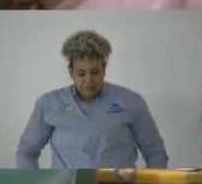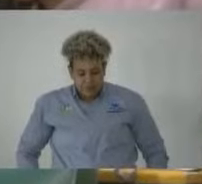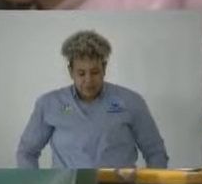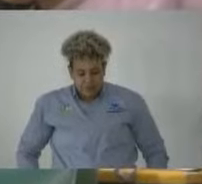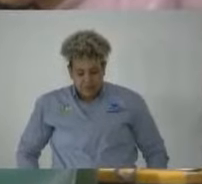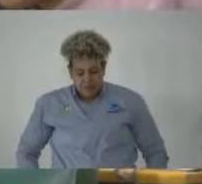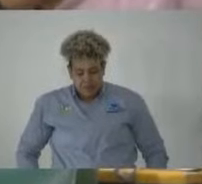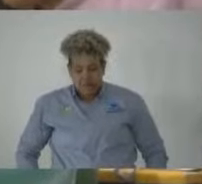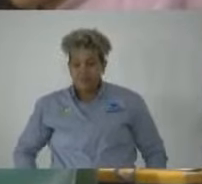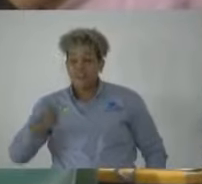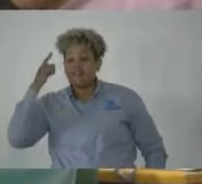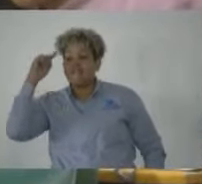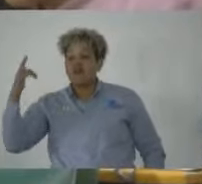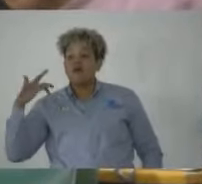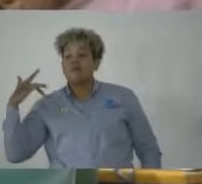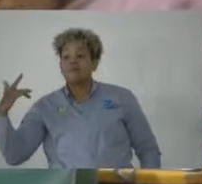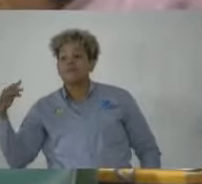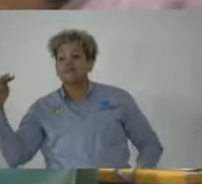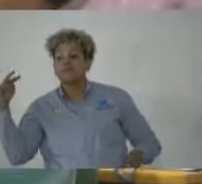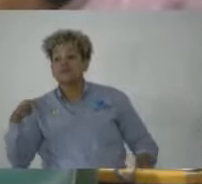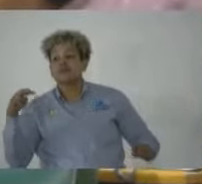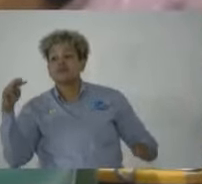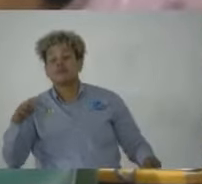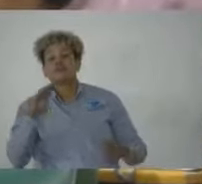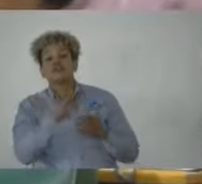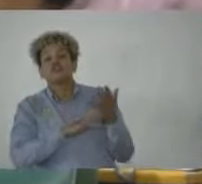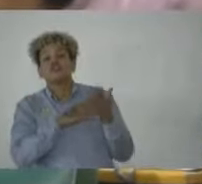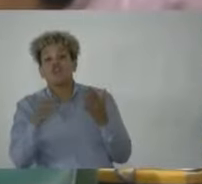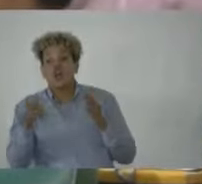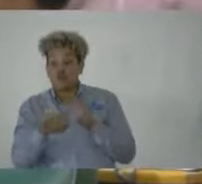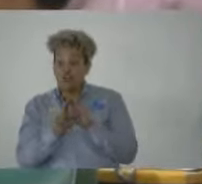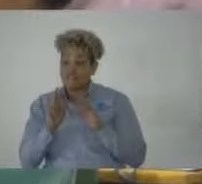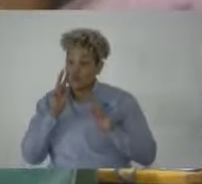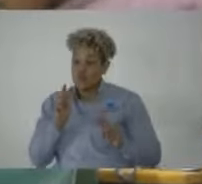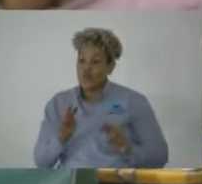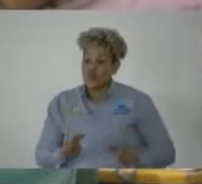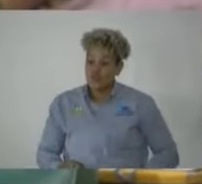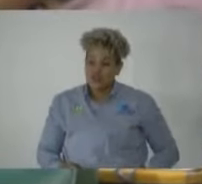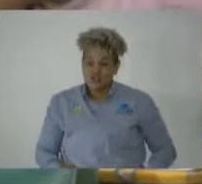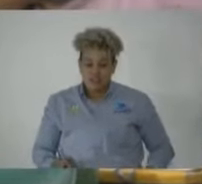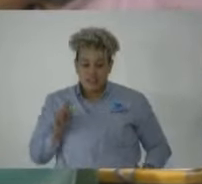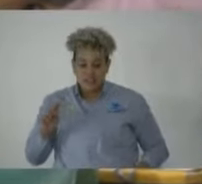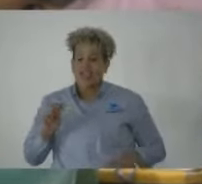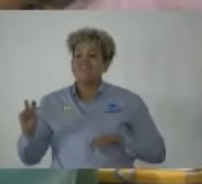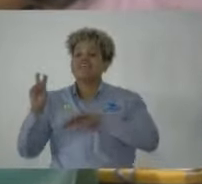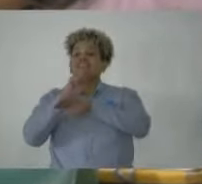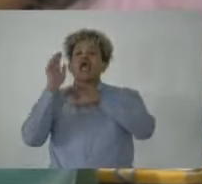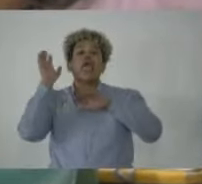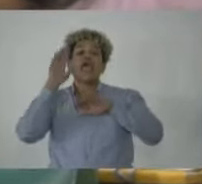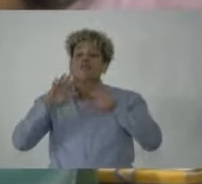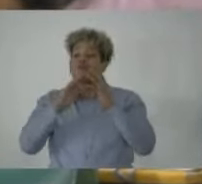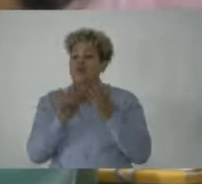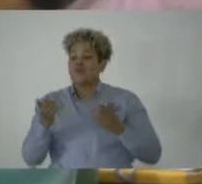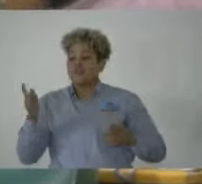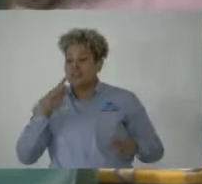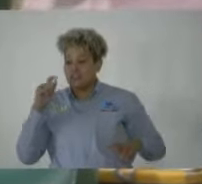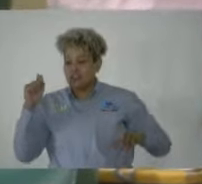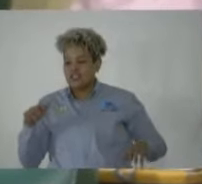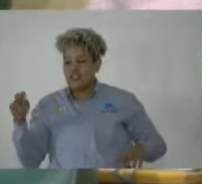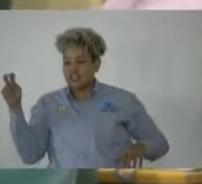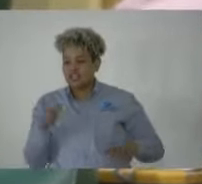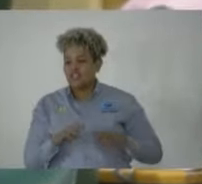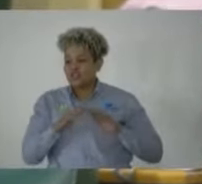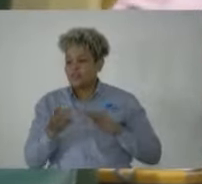for a customary scheduled review of our trade regime. And Madam Speaker, they saw